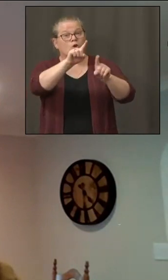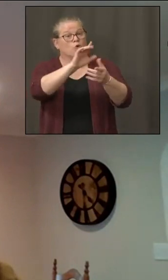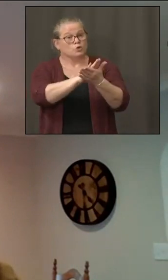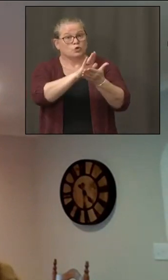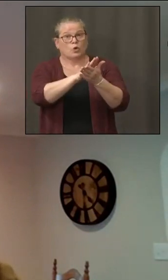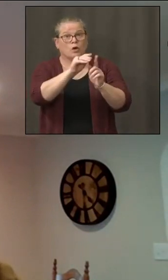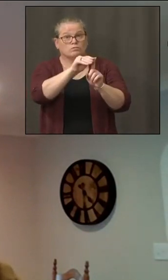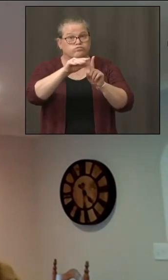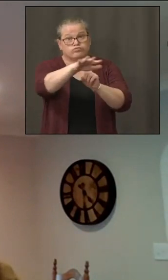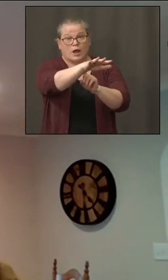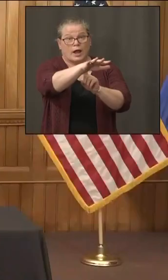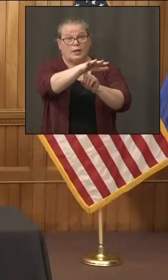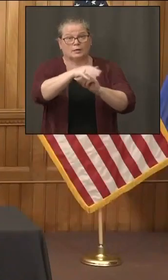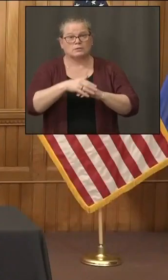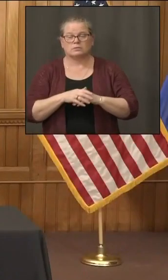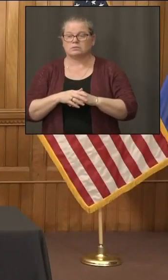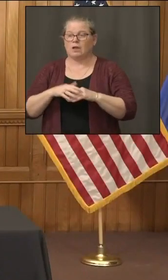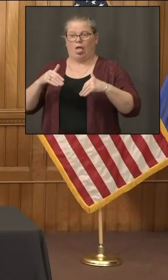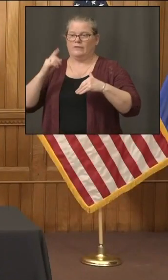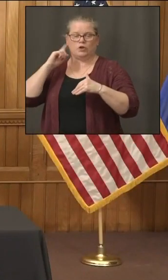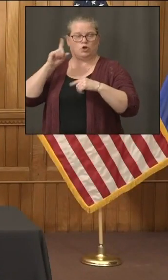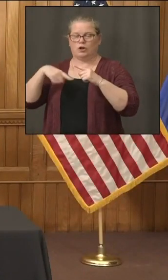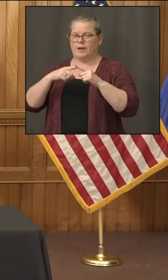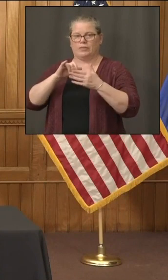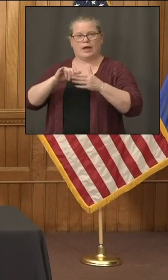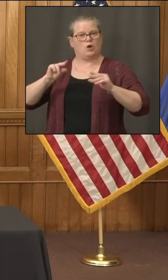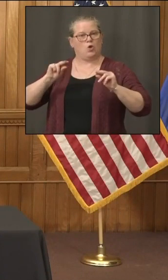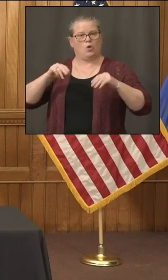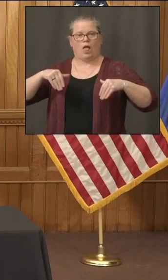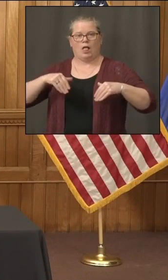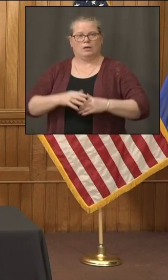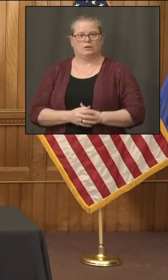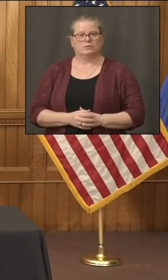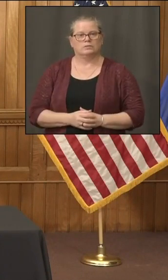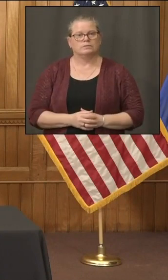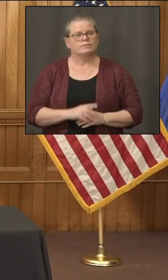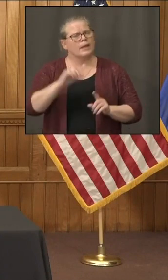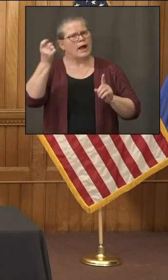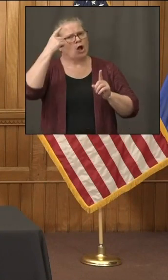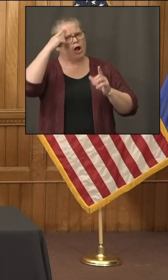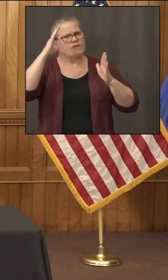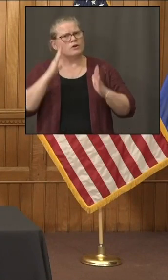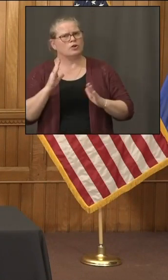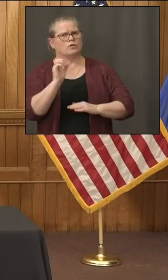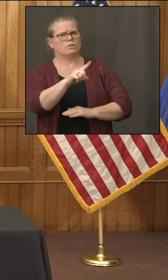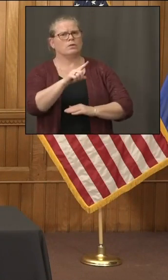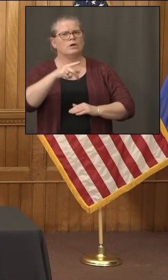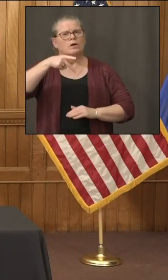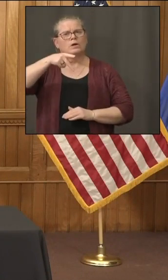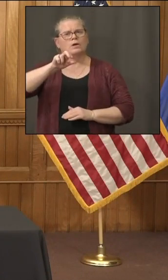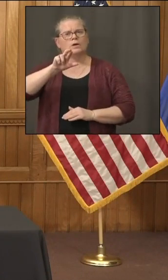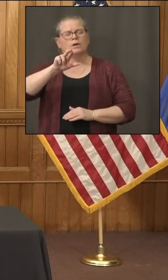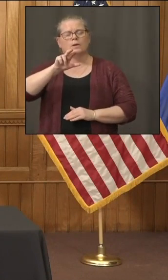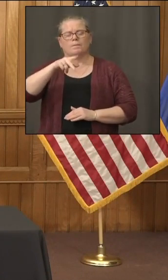And Governor, I just wanted to ask you too: do you have a reaction to the Purdue